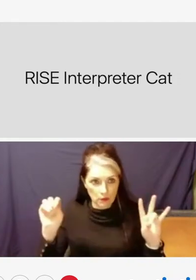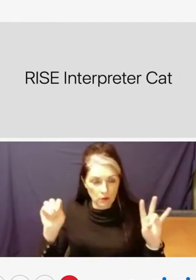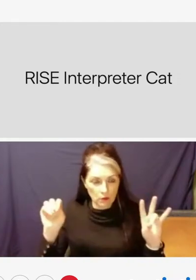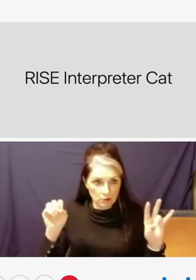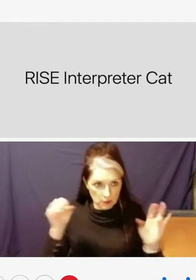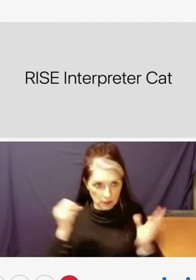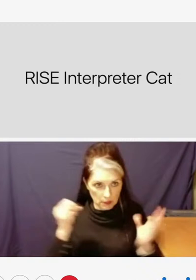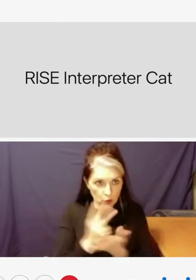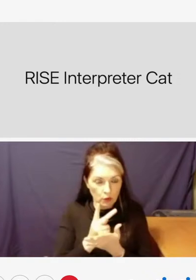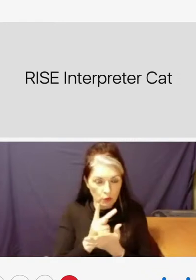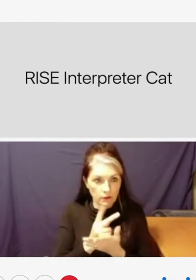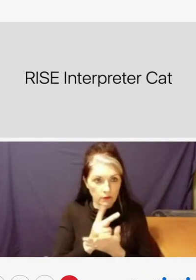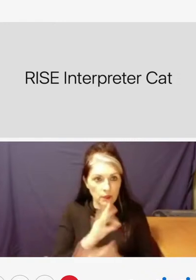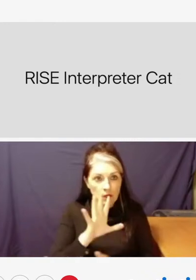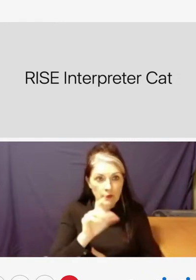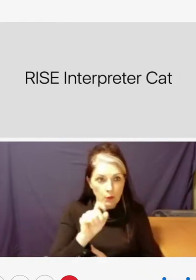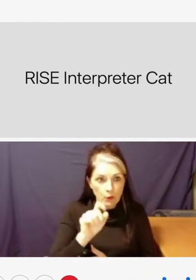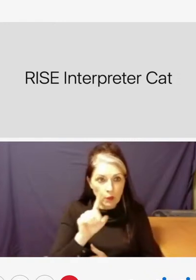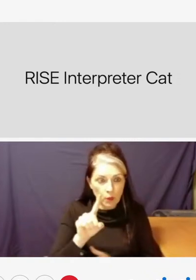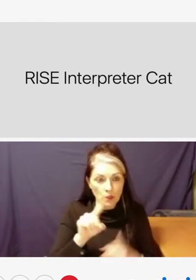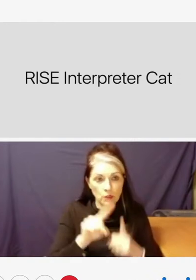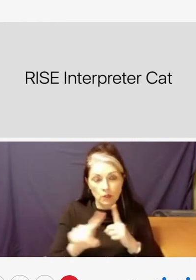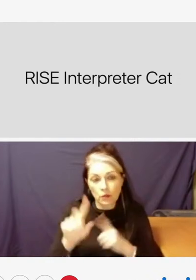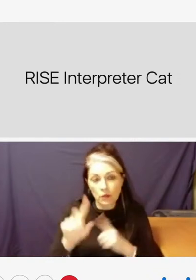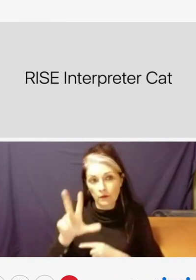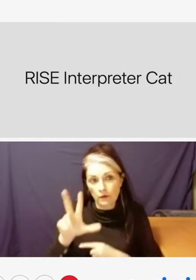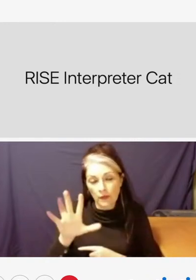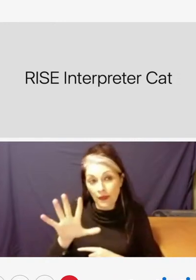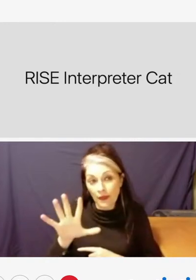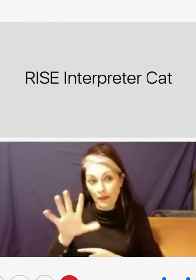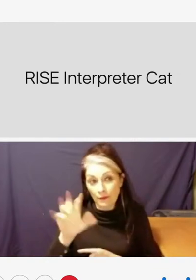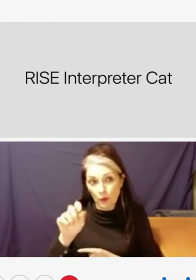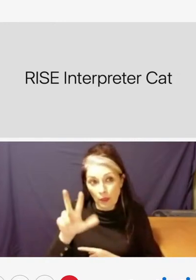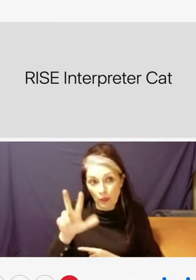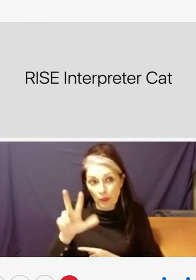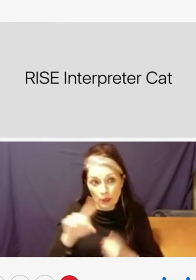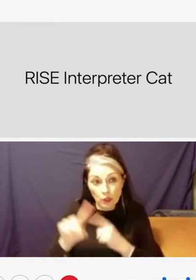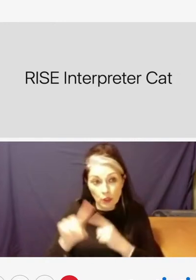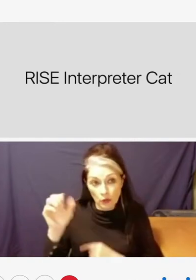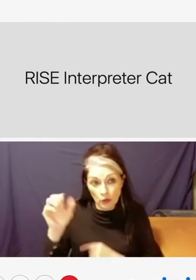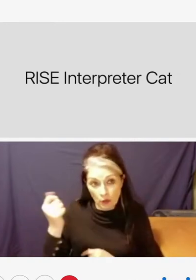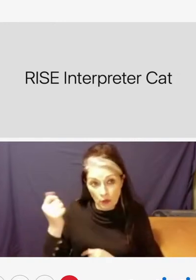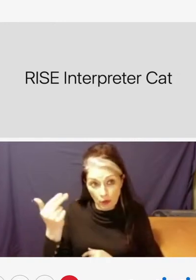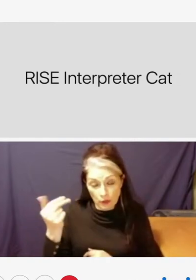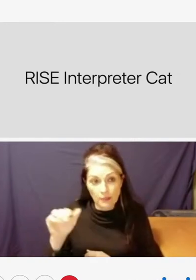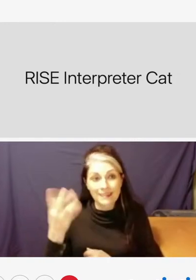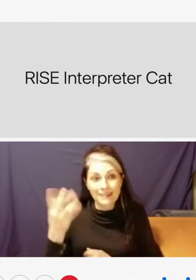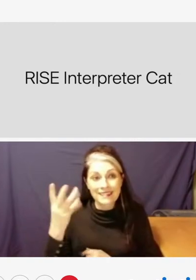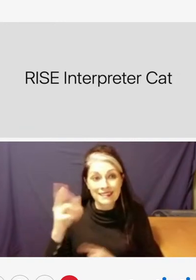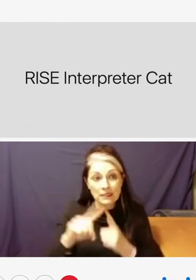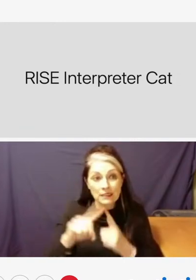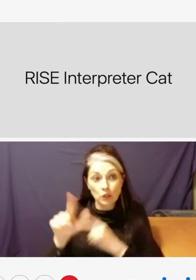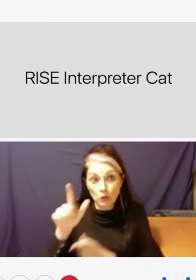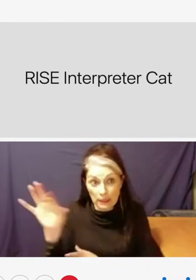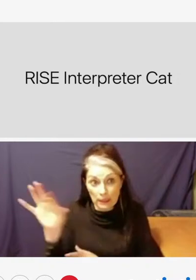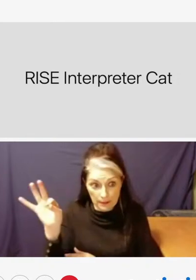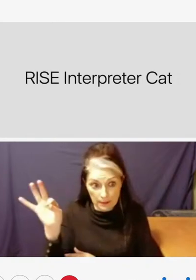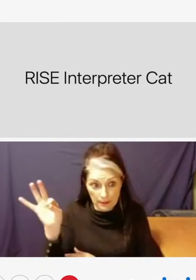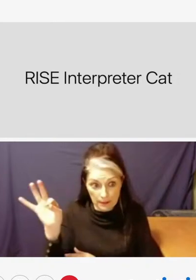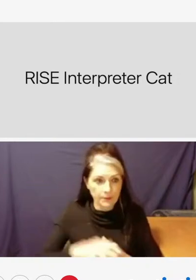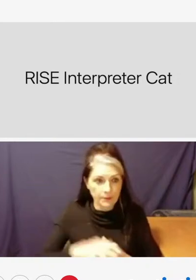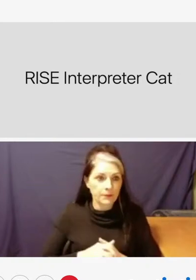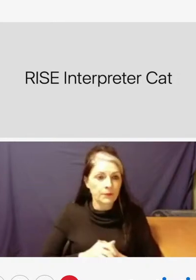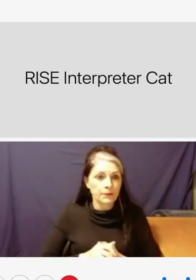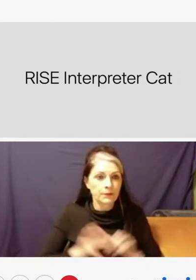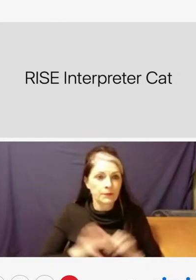then 5.3 through 13 5.16 through 29 okay of